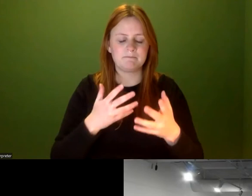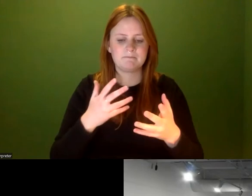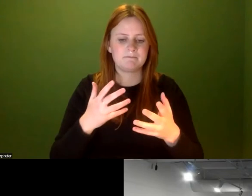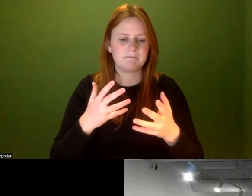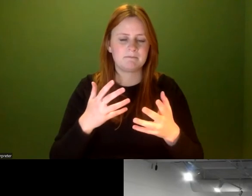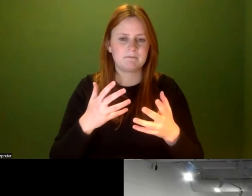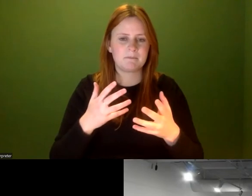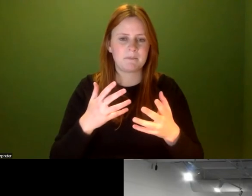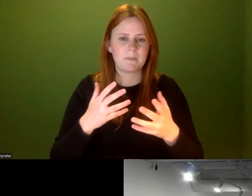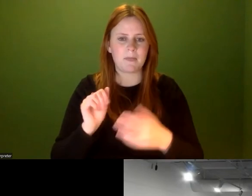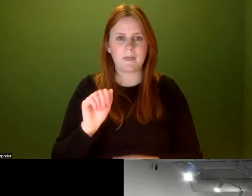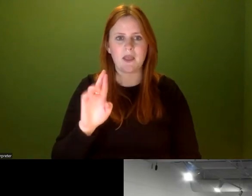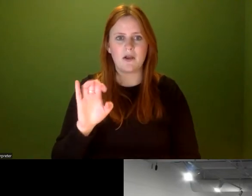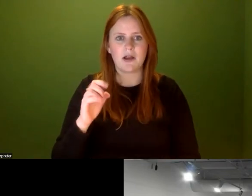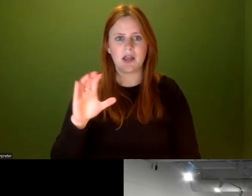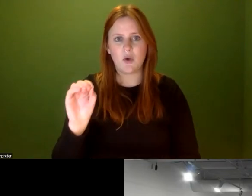it's like